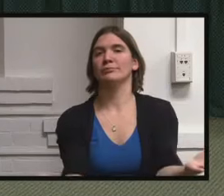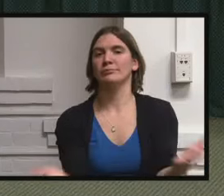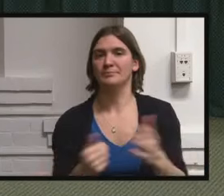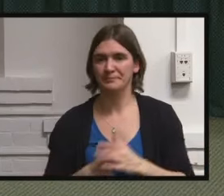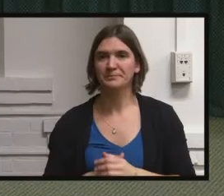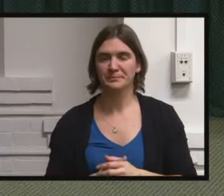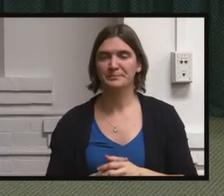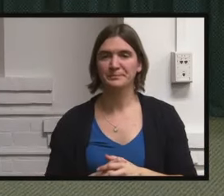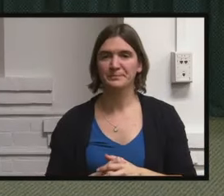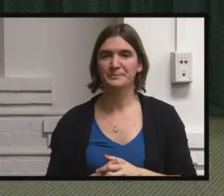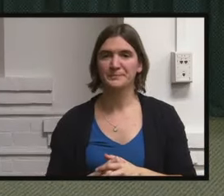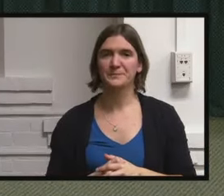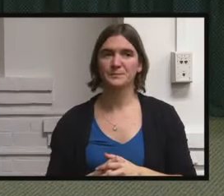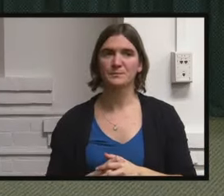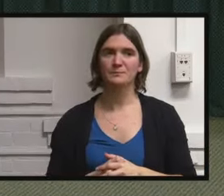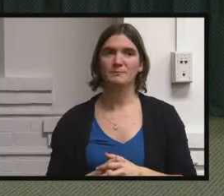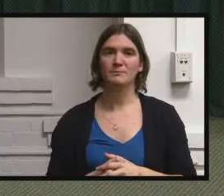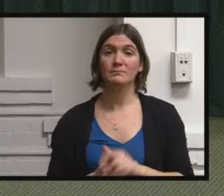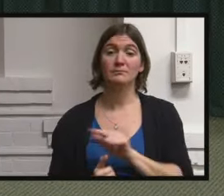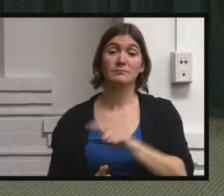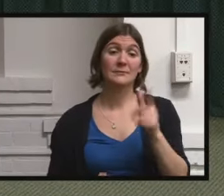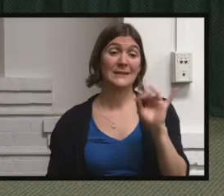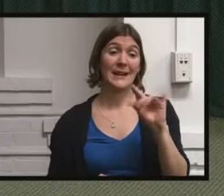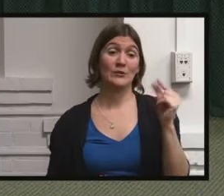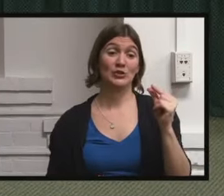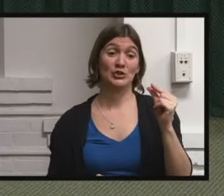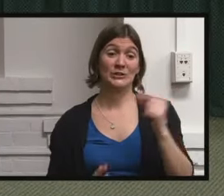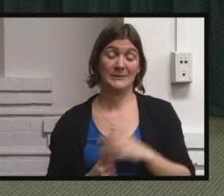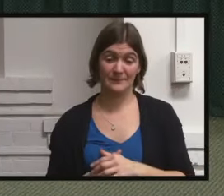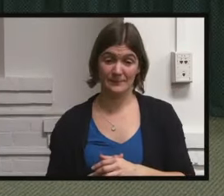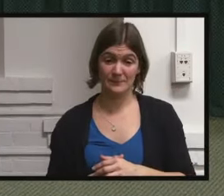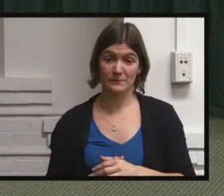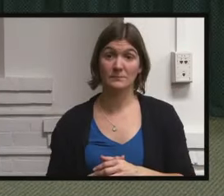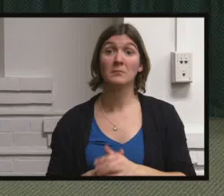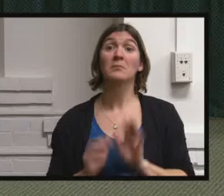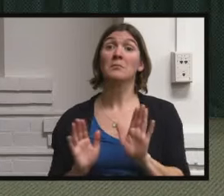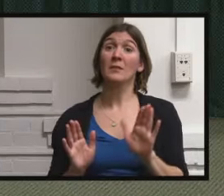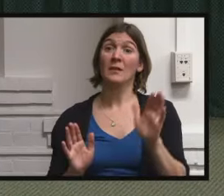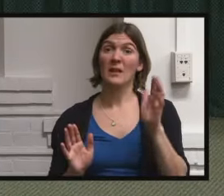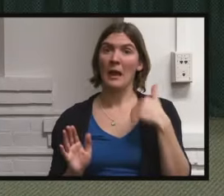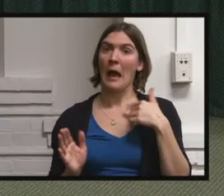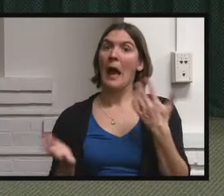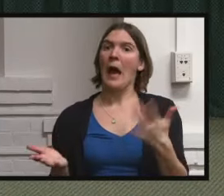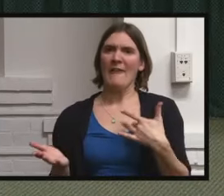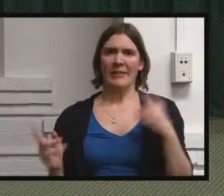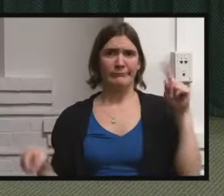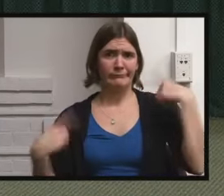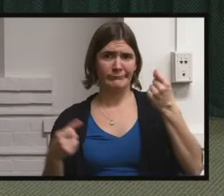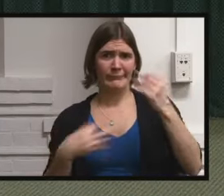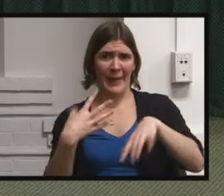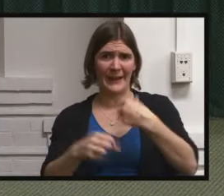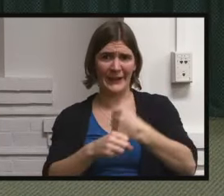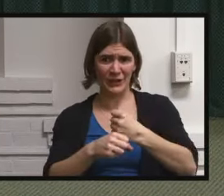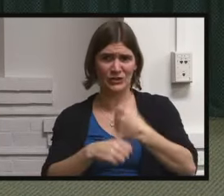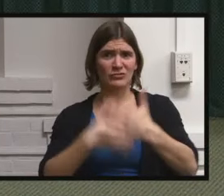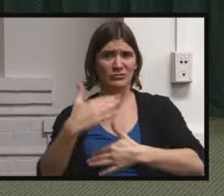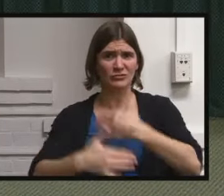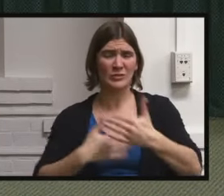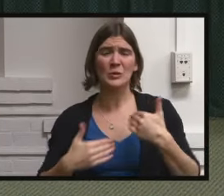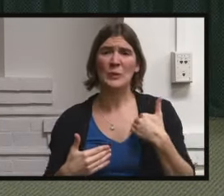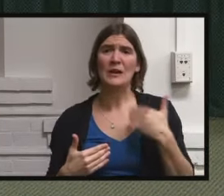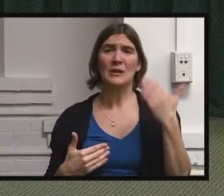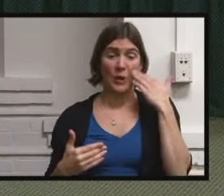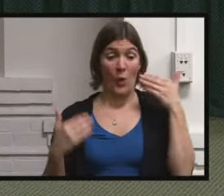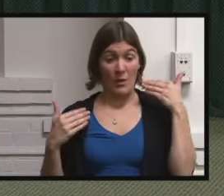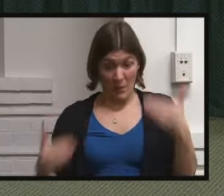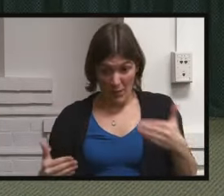comment. I would note that it's been clear for a very long time that how to proceed with the police fire